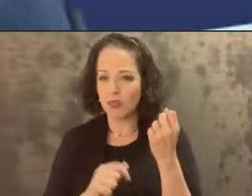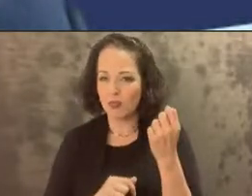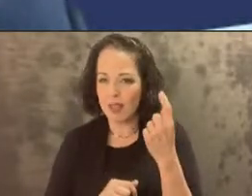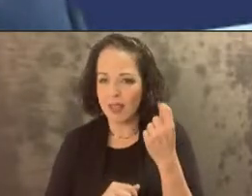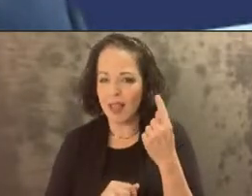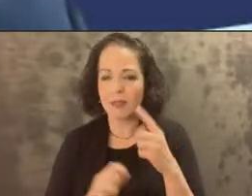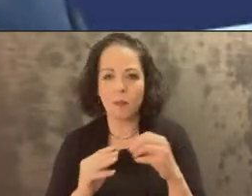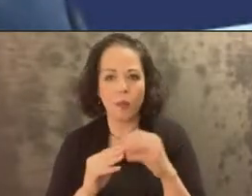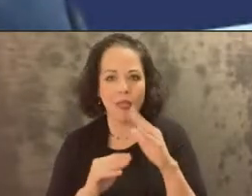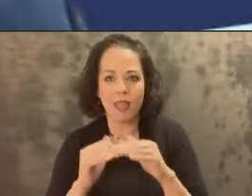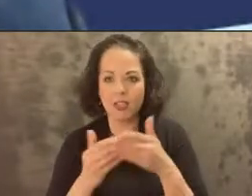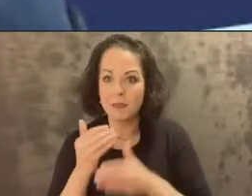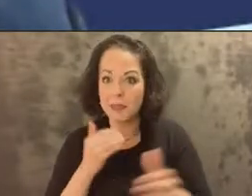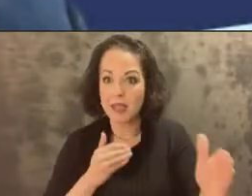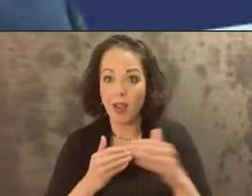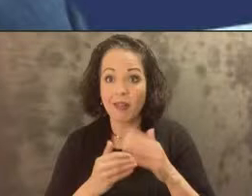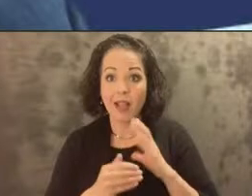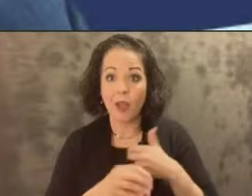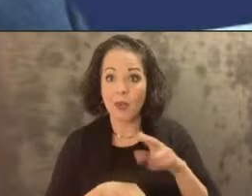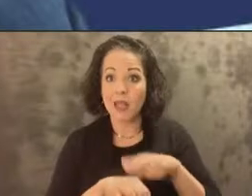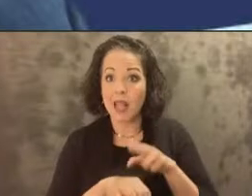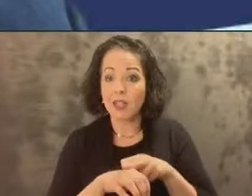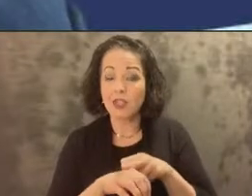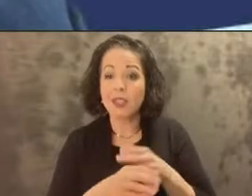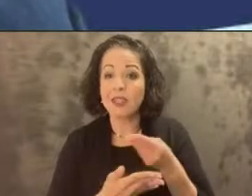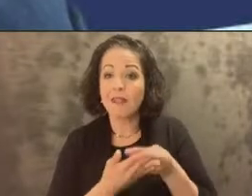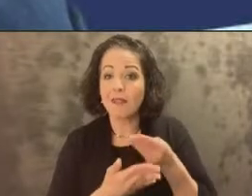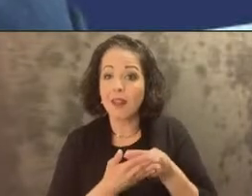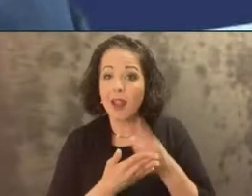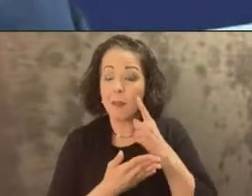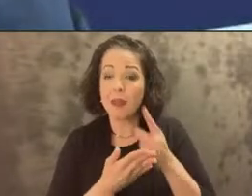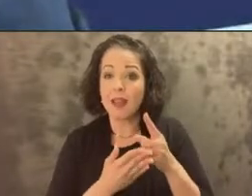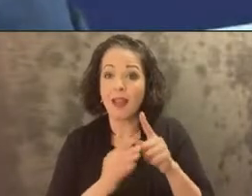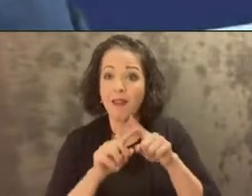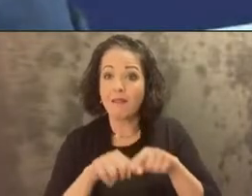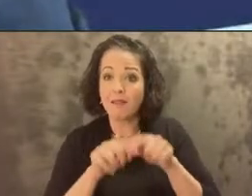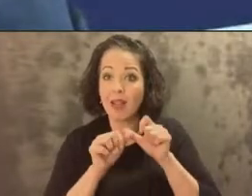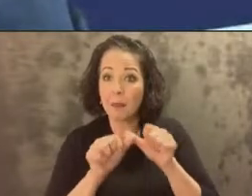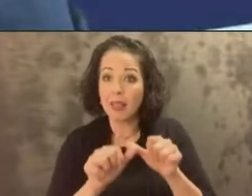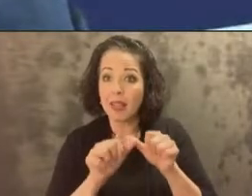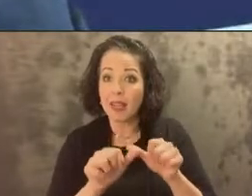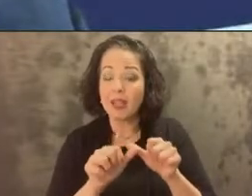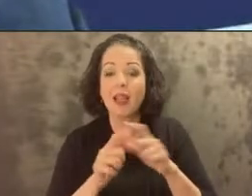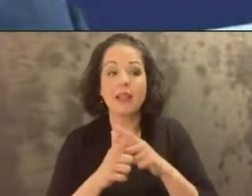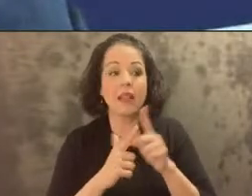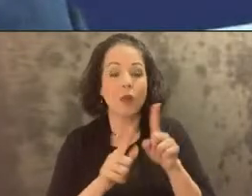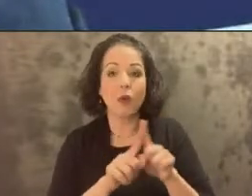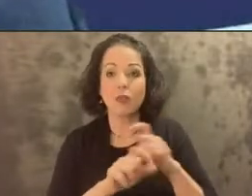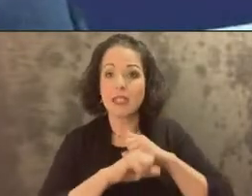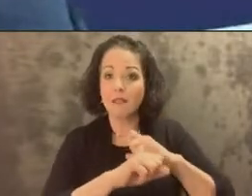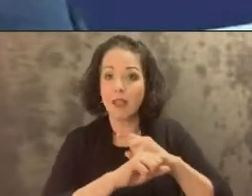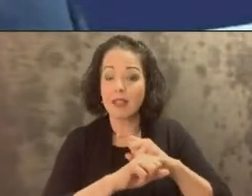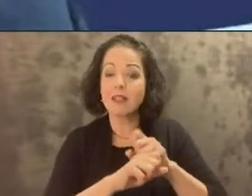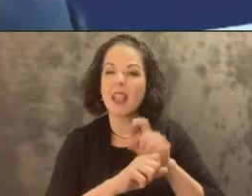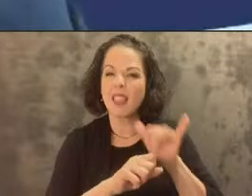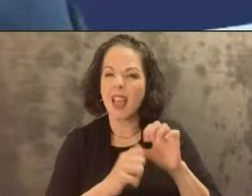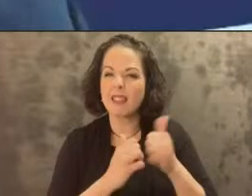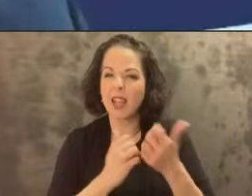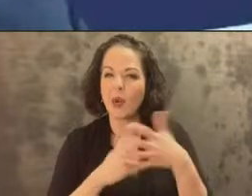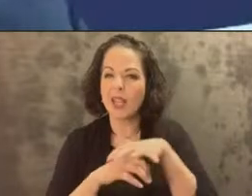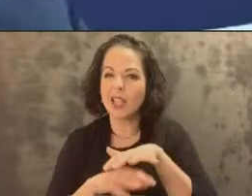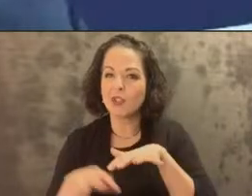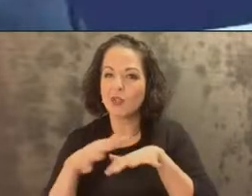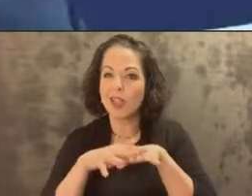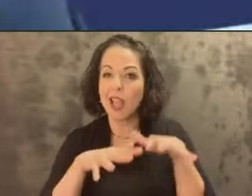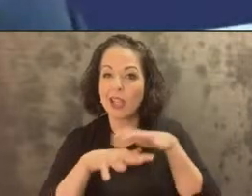much beyond that now, our nation's economic viability, and in fact, our nation's defense as well. That's how interrelated